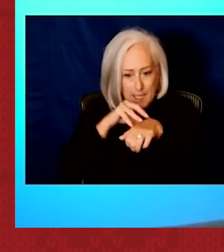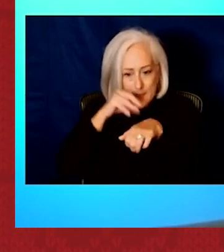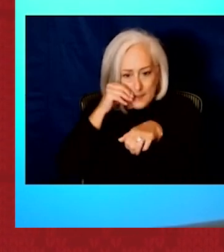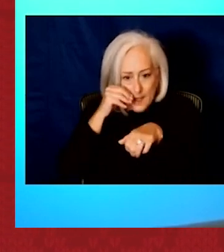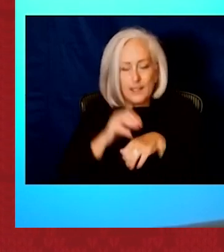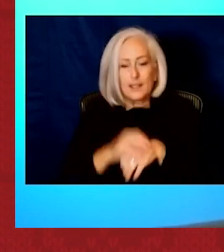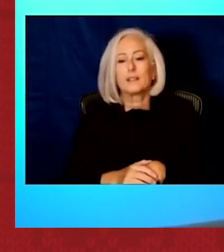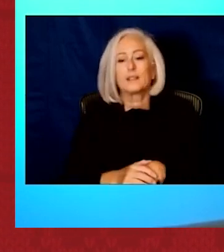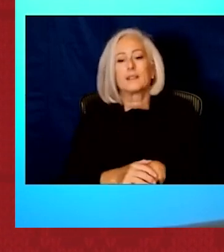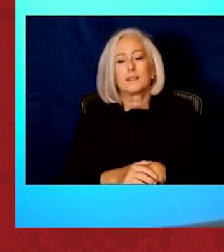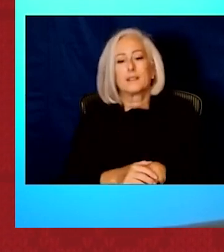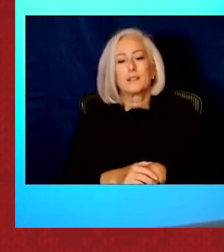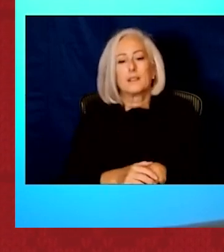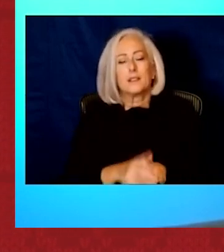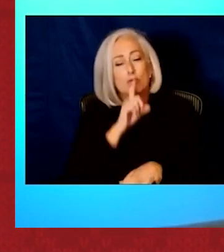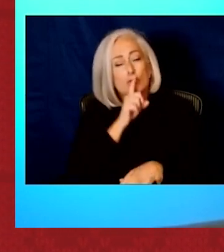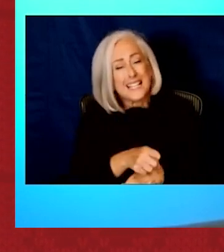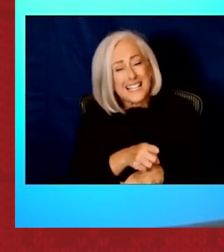Really, these